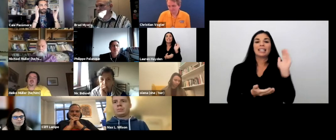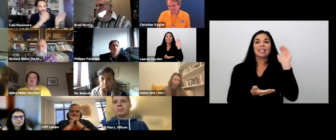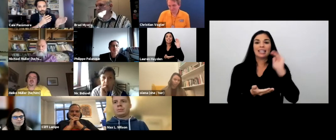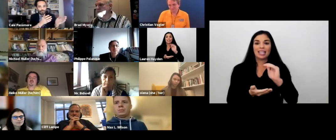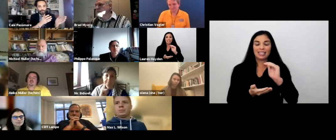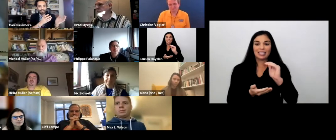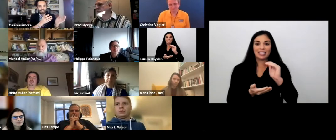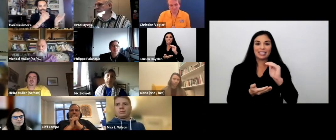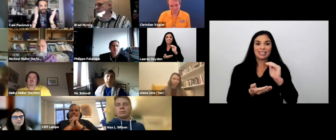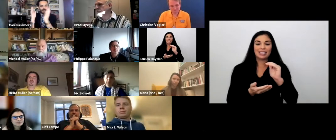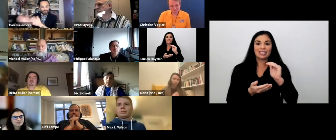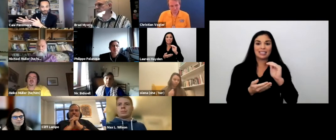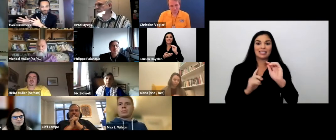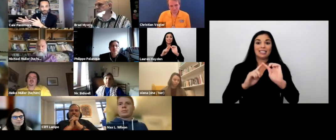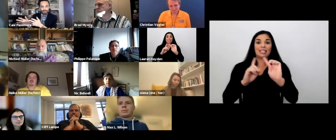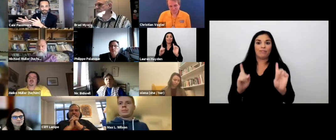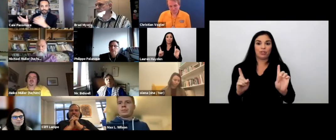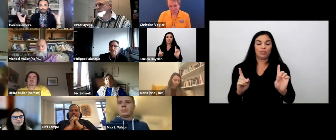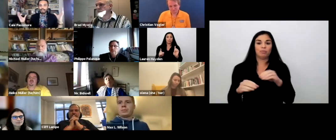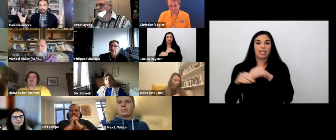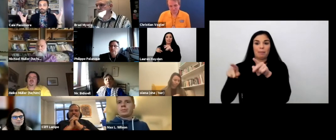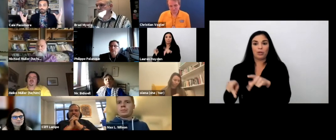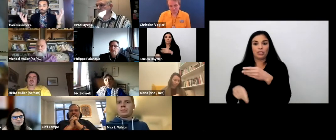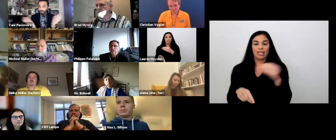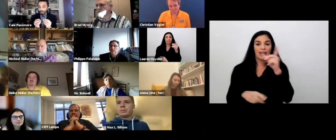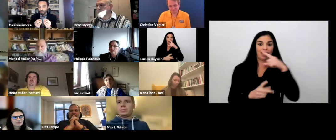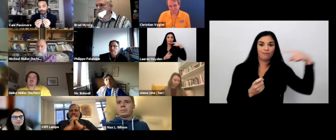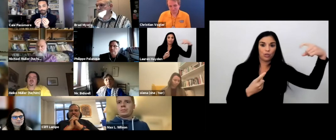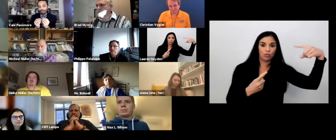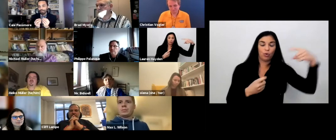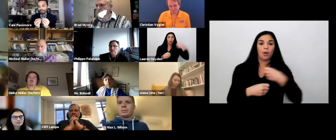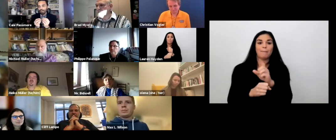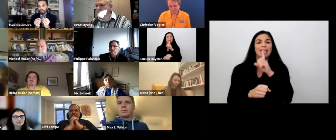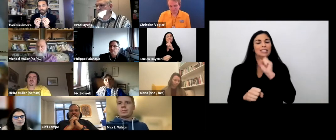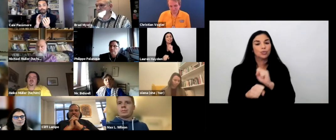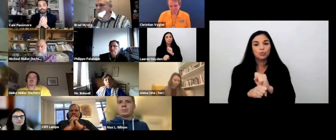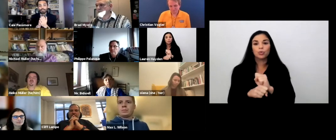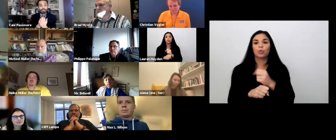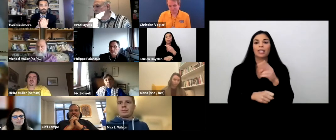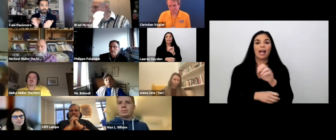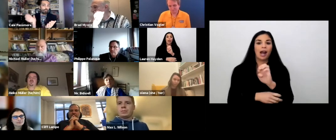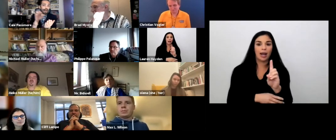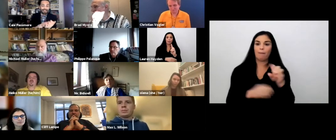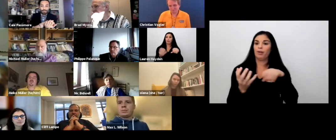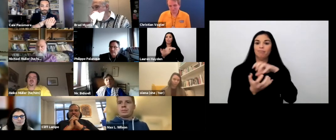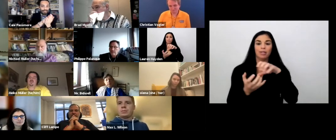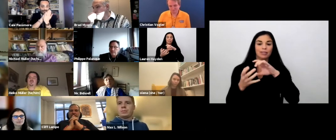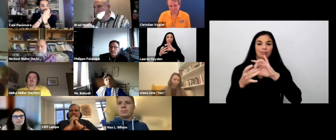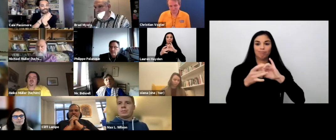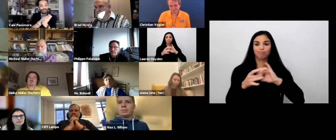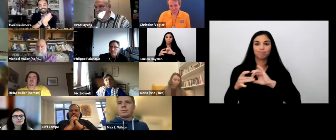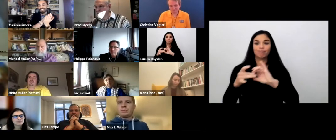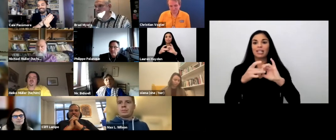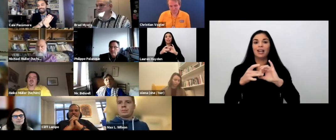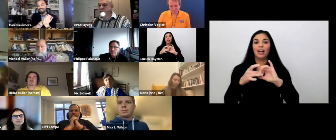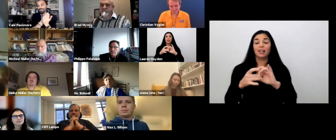between virtual space and in-person space, making it truly more hybrid, as well as to go back to what was actually